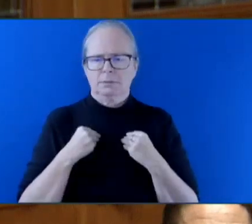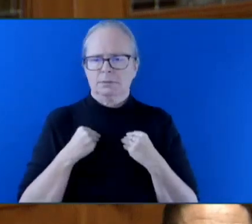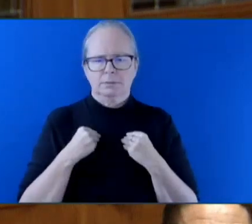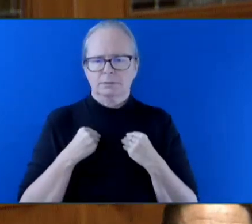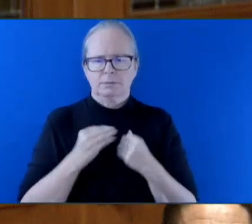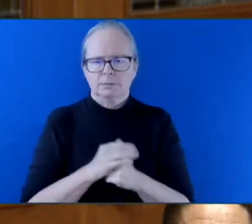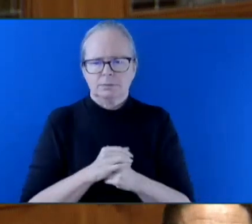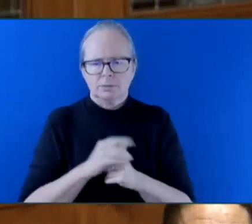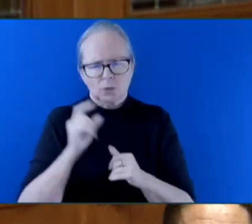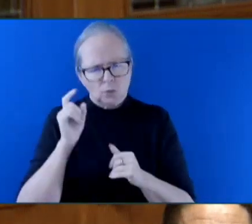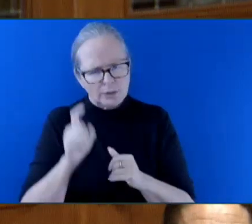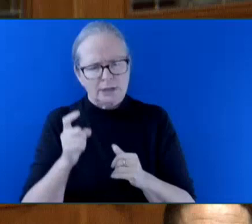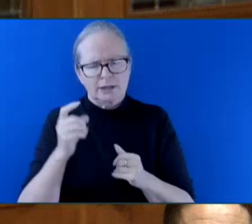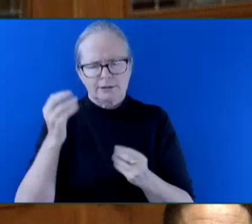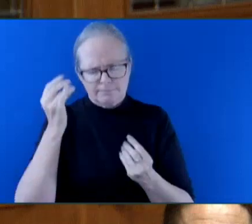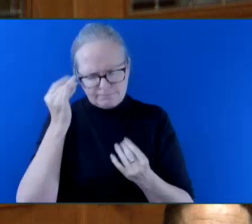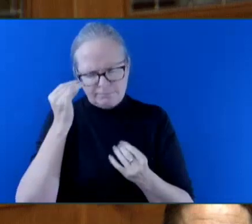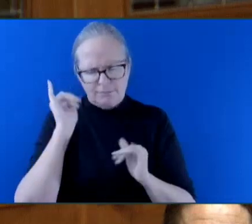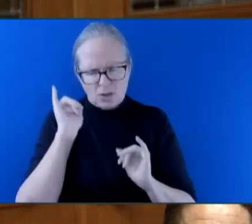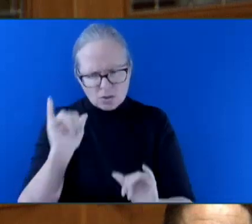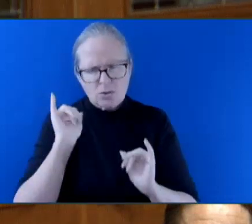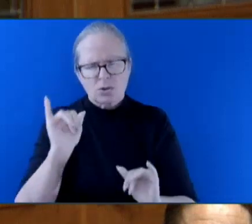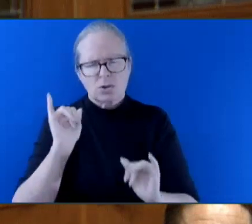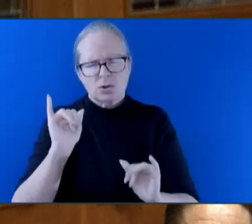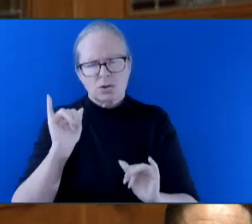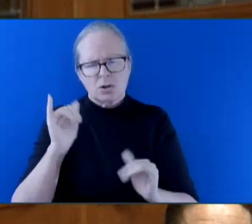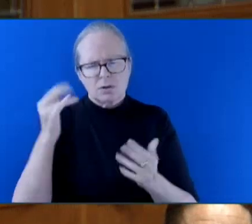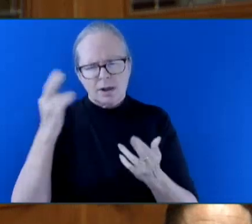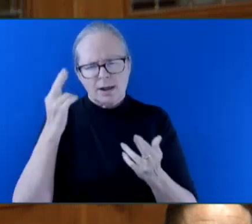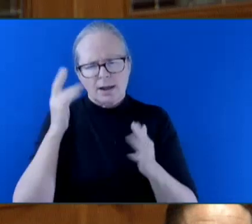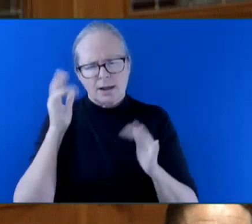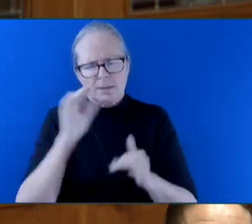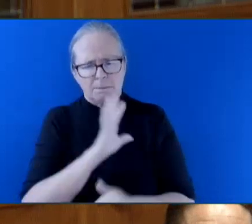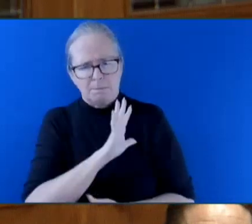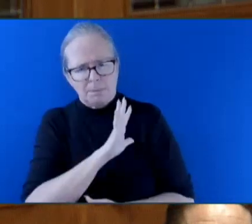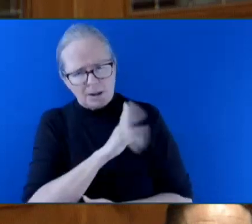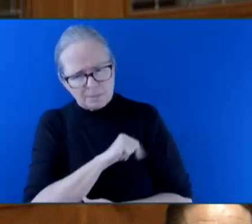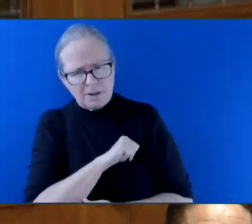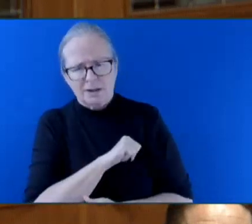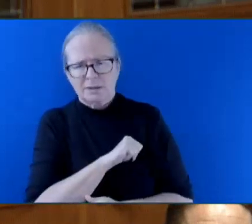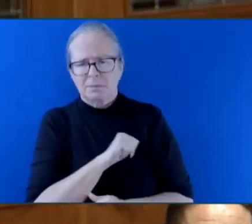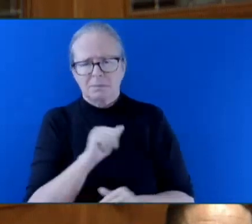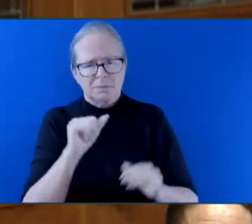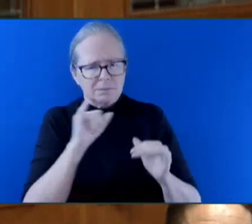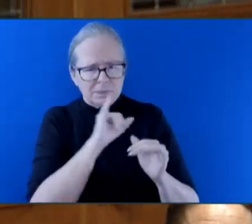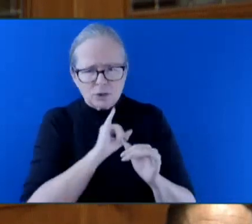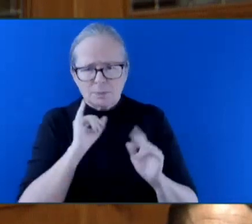Israeli and Palestinian civilians, of Jewish and Muslim people. Thank you.